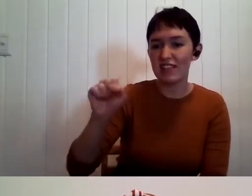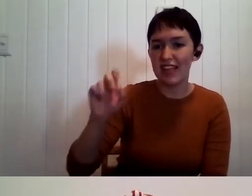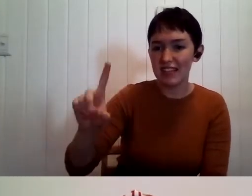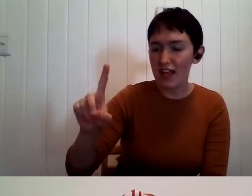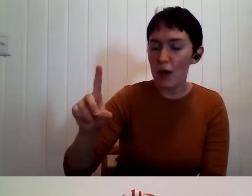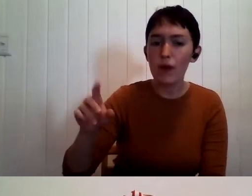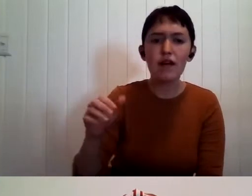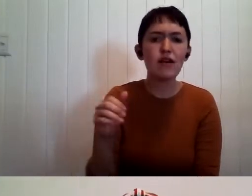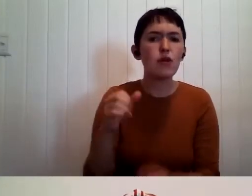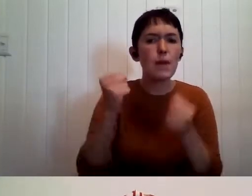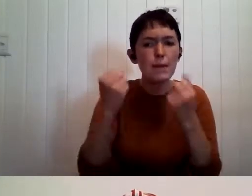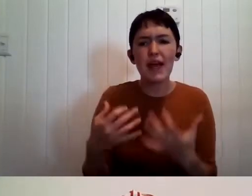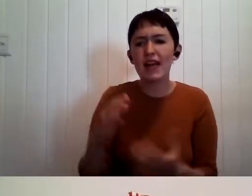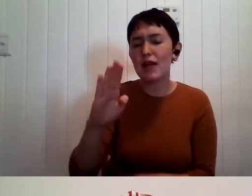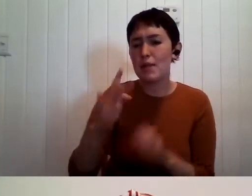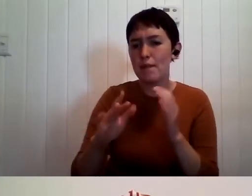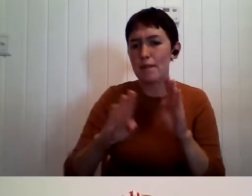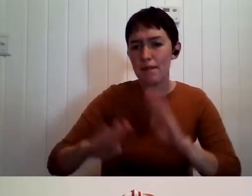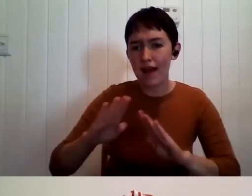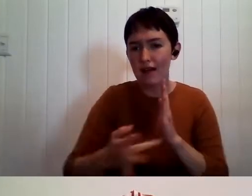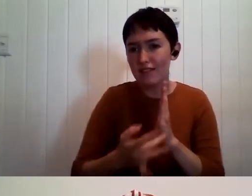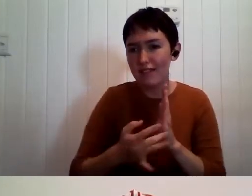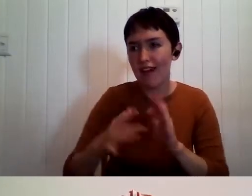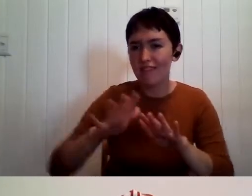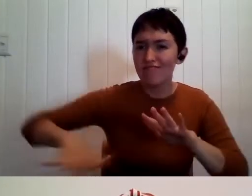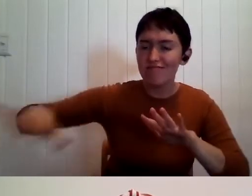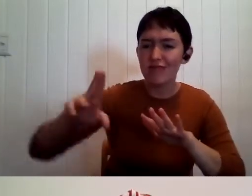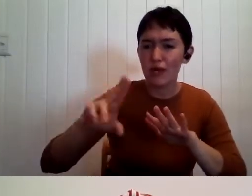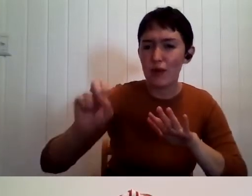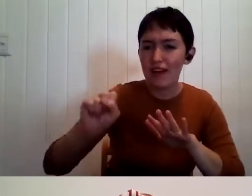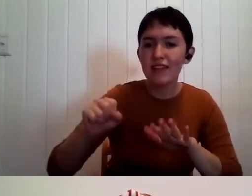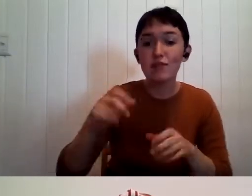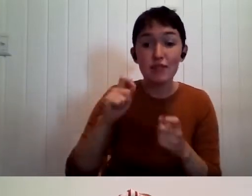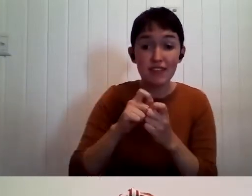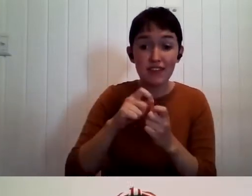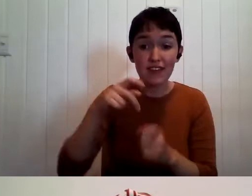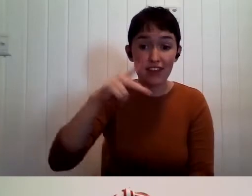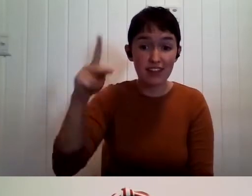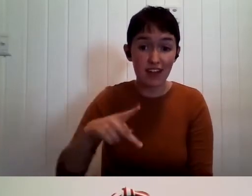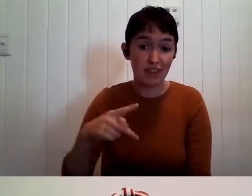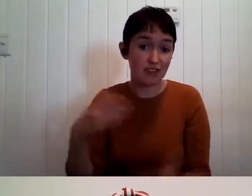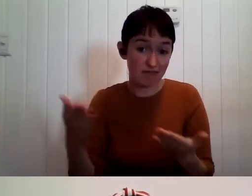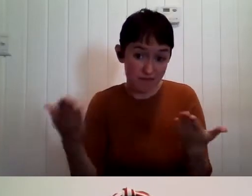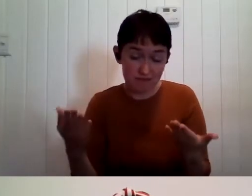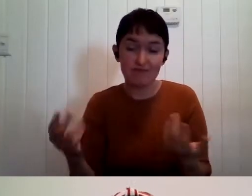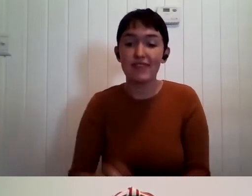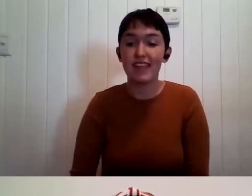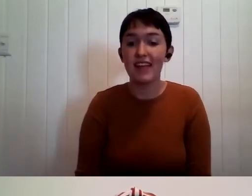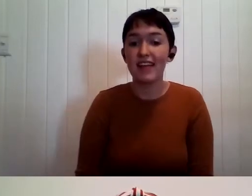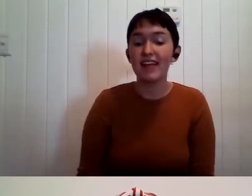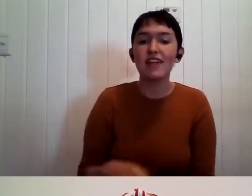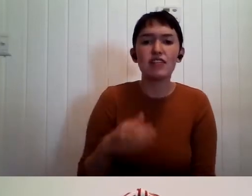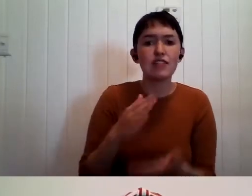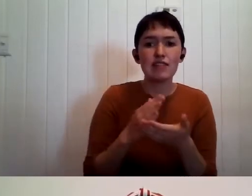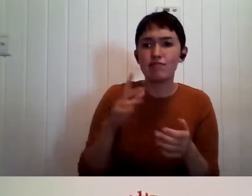in Boston. There are some in Philadelphia. And admittedly, those are the two places I've lived. So those are the ones I'm familiar with, but they're all over the place. There are some in the South